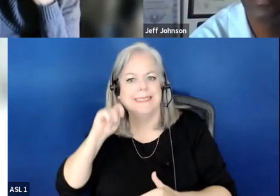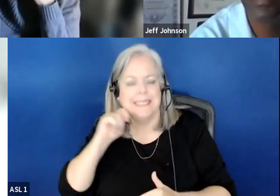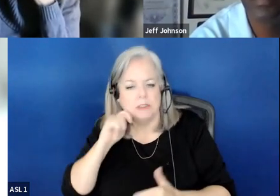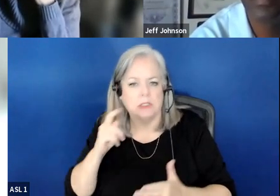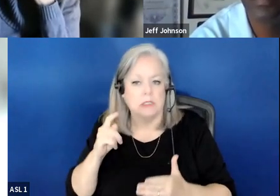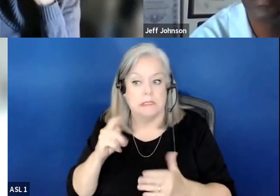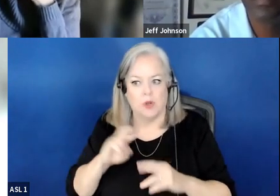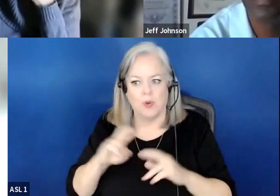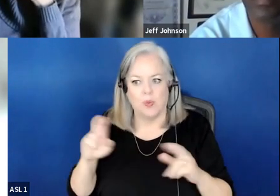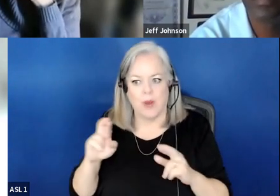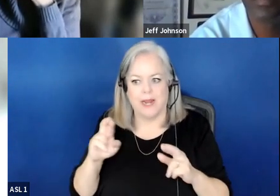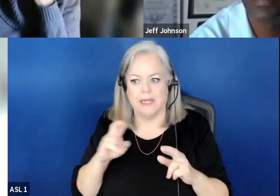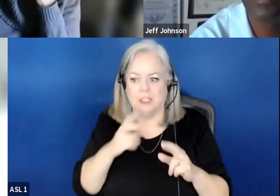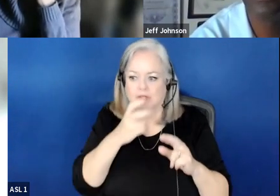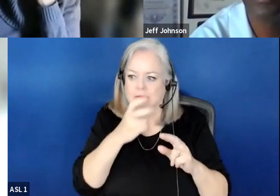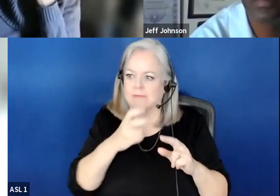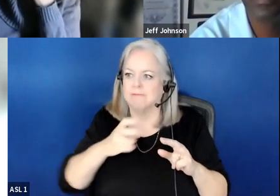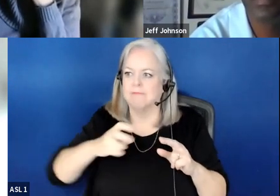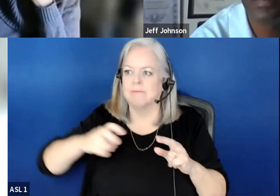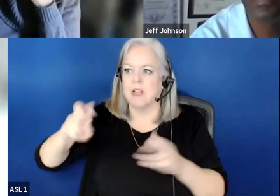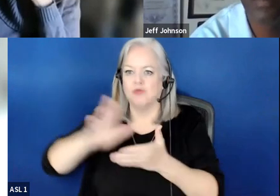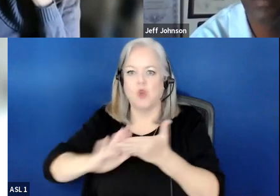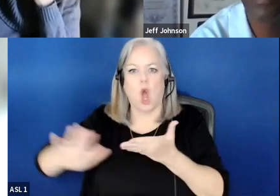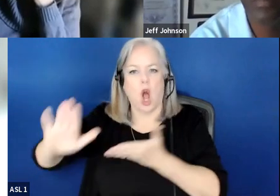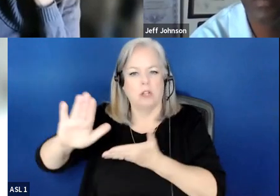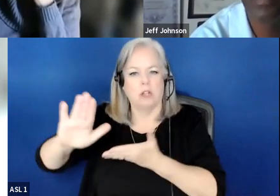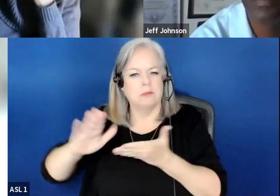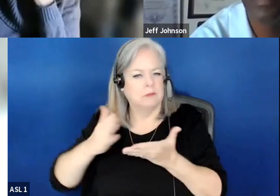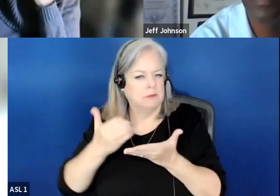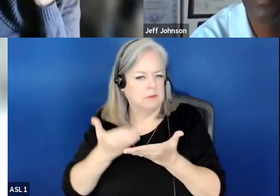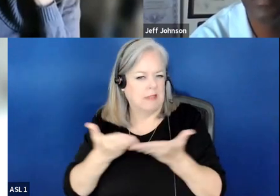to transition to college things of that sort